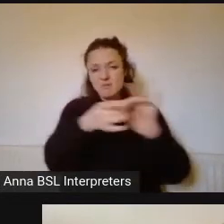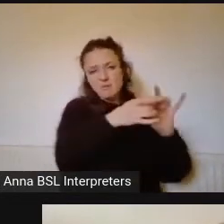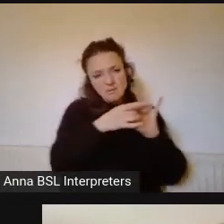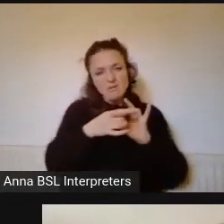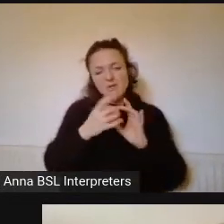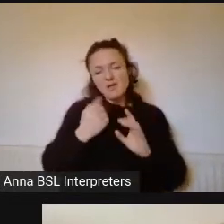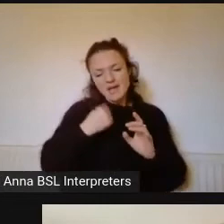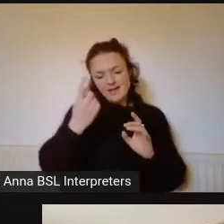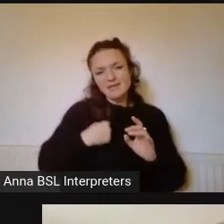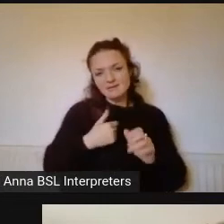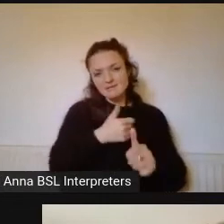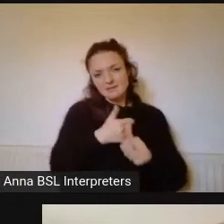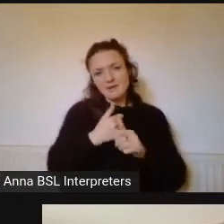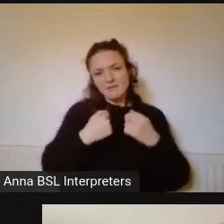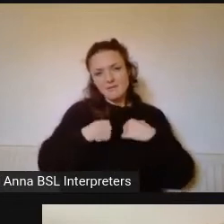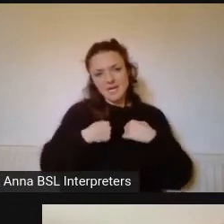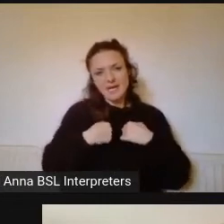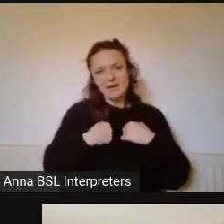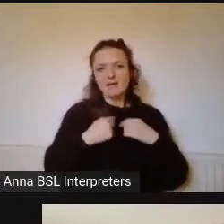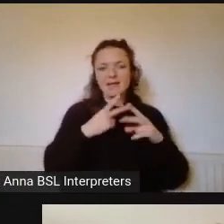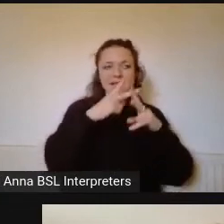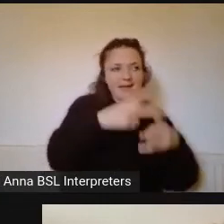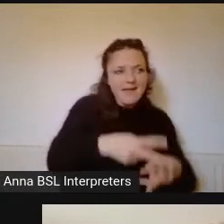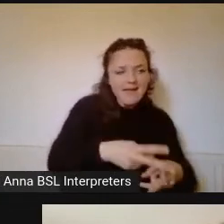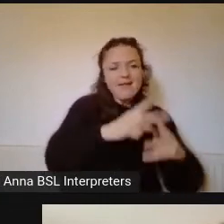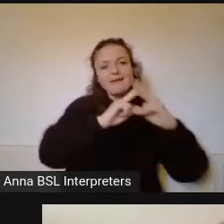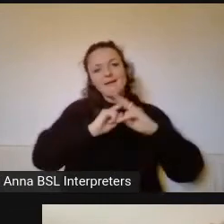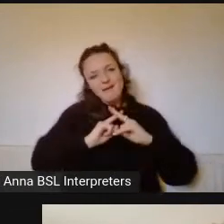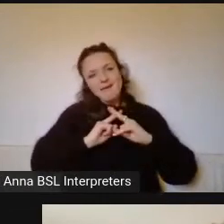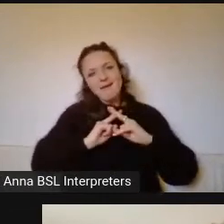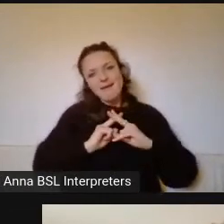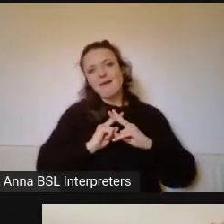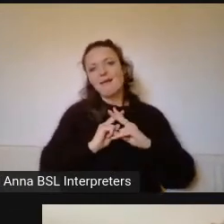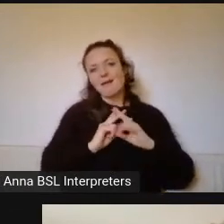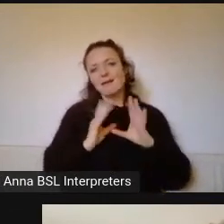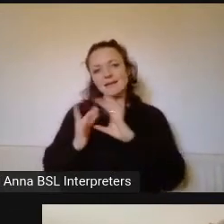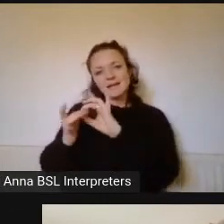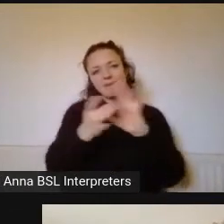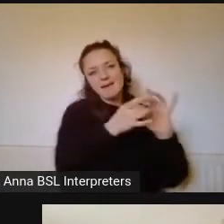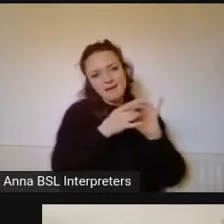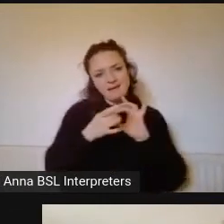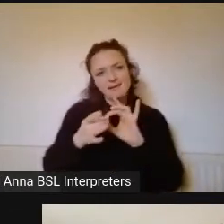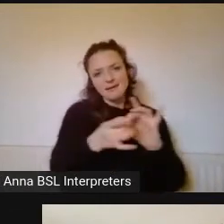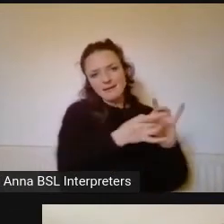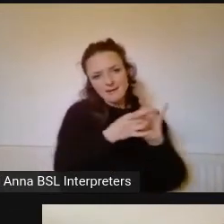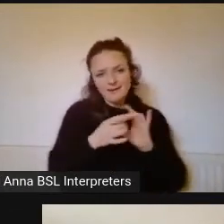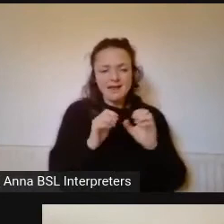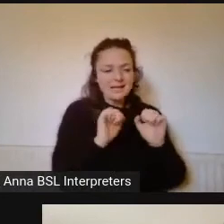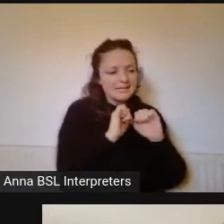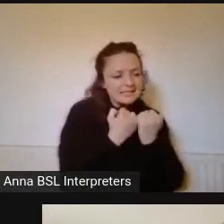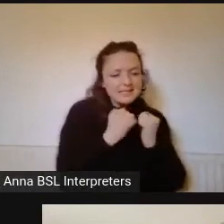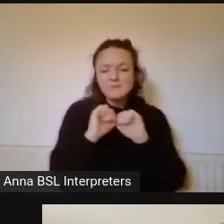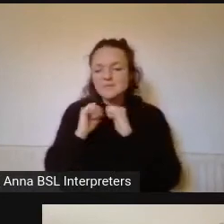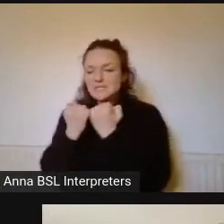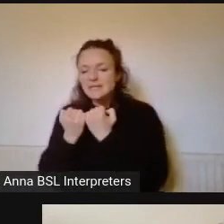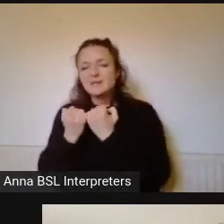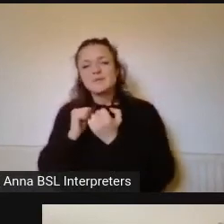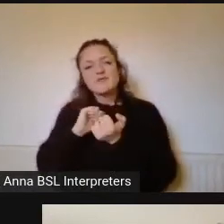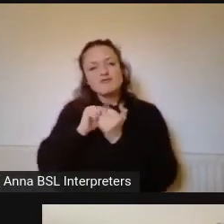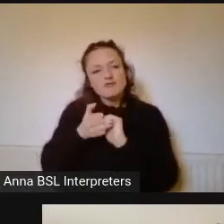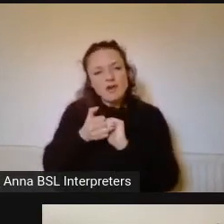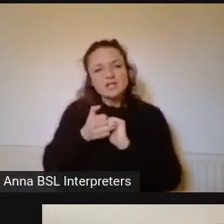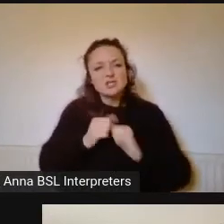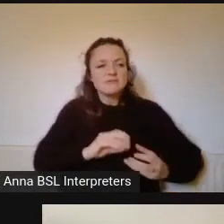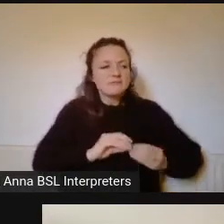is just the care that kind of comes through teams and friendships and the